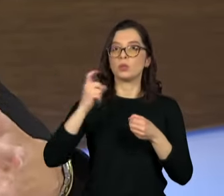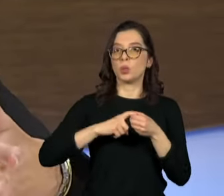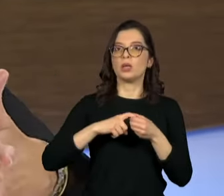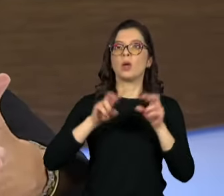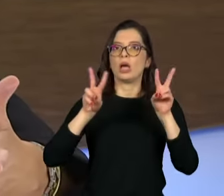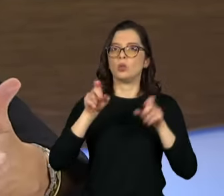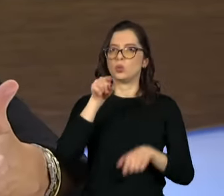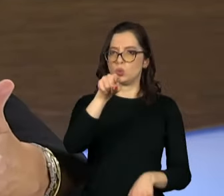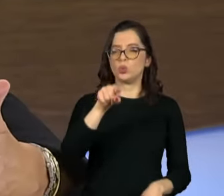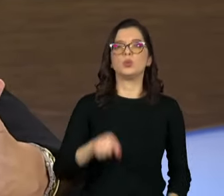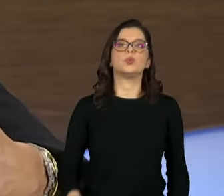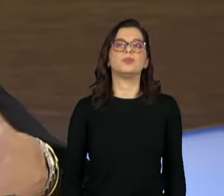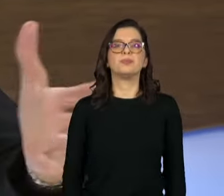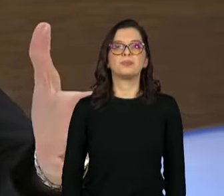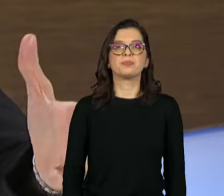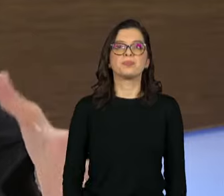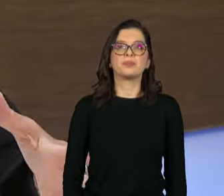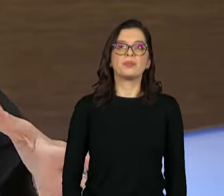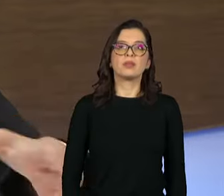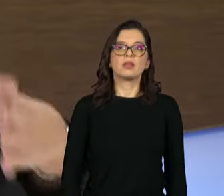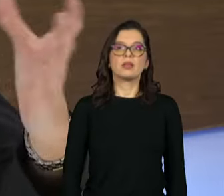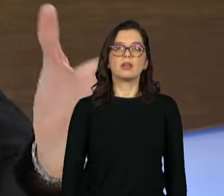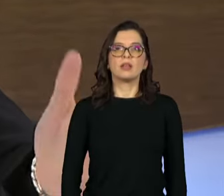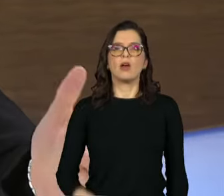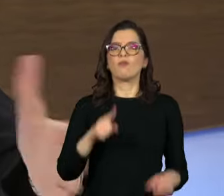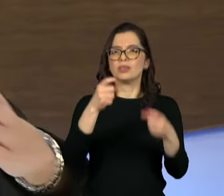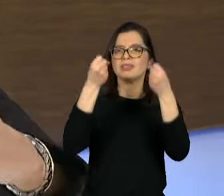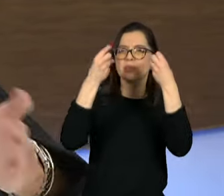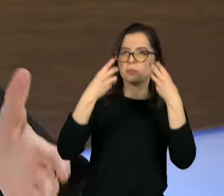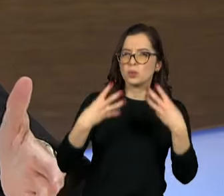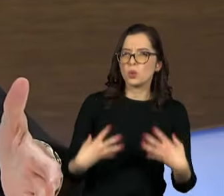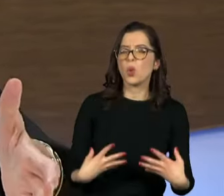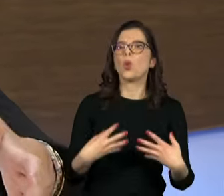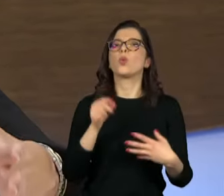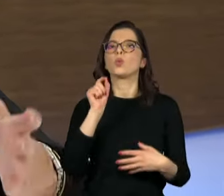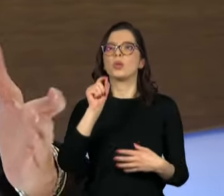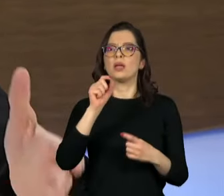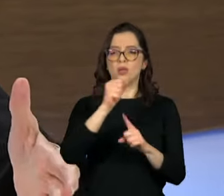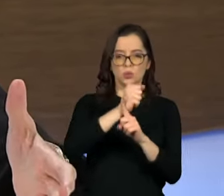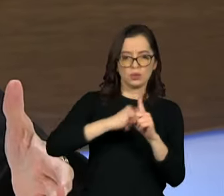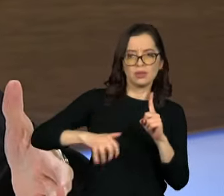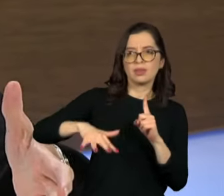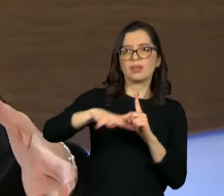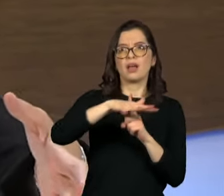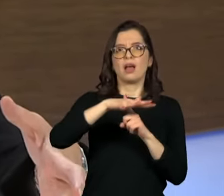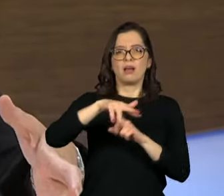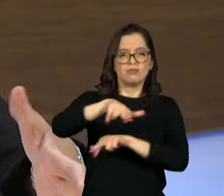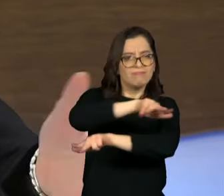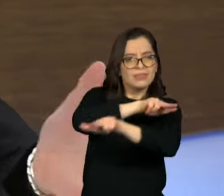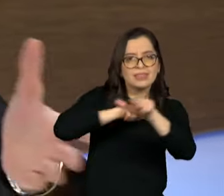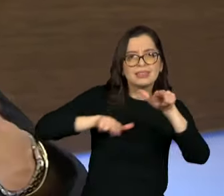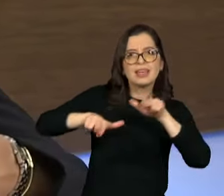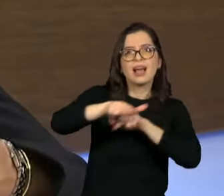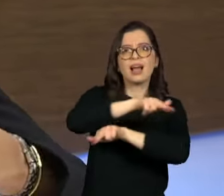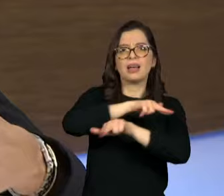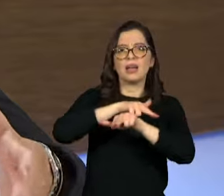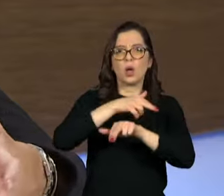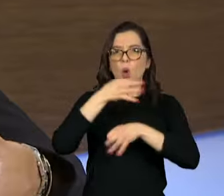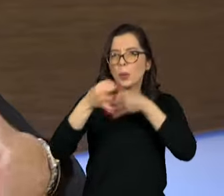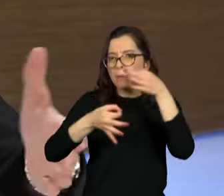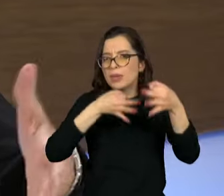apareceu na abertura do programa. O senhor disse, em sociedades plurais, a gente discorda. O Brasil